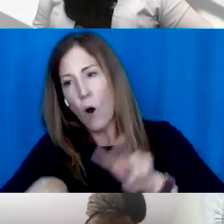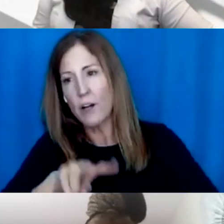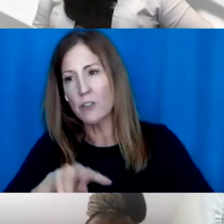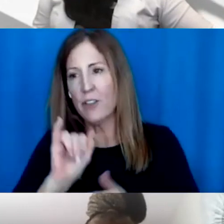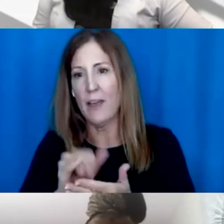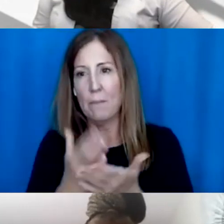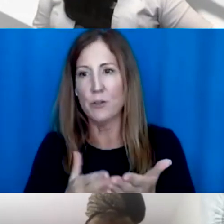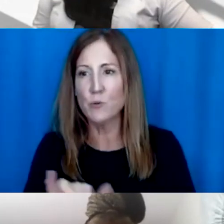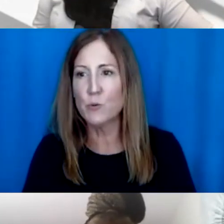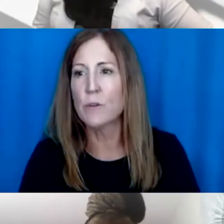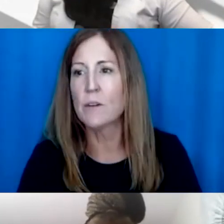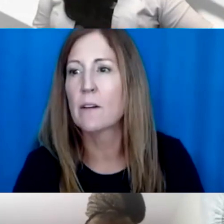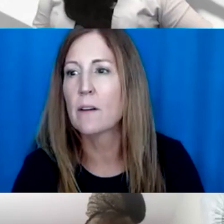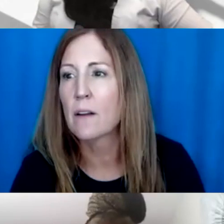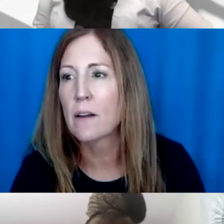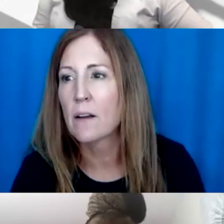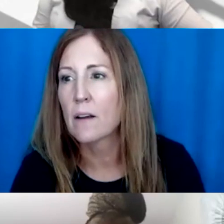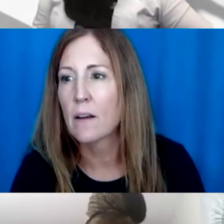also.